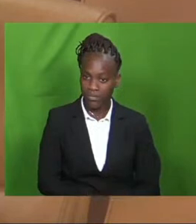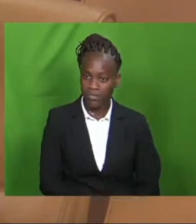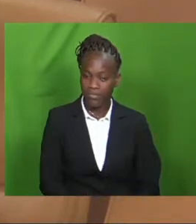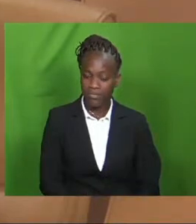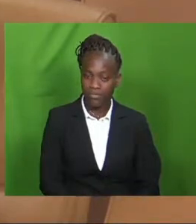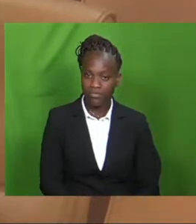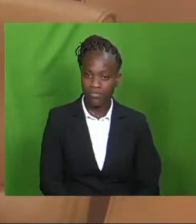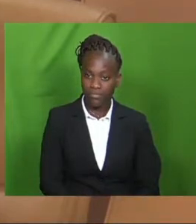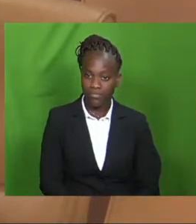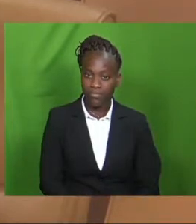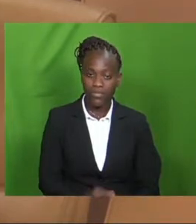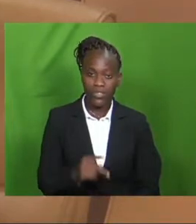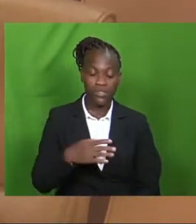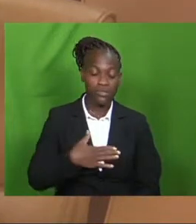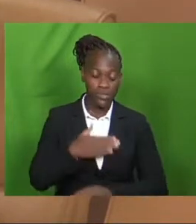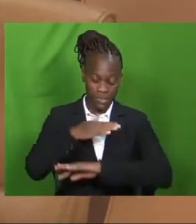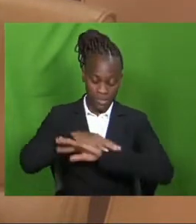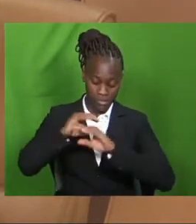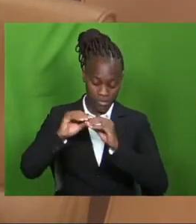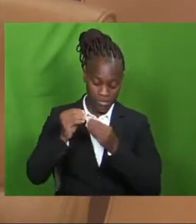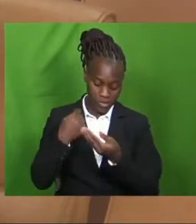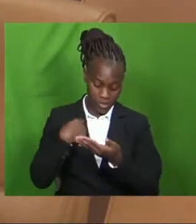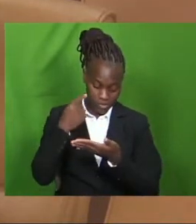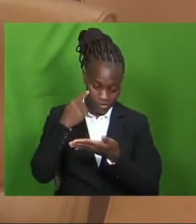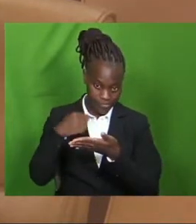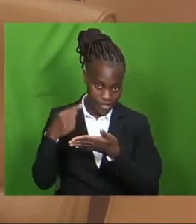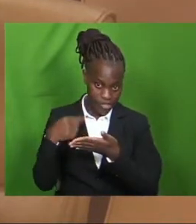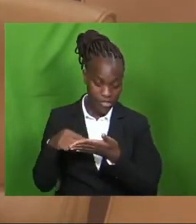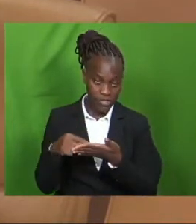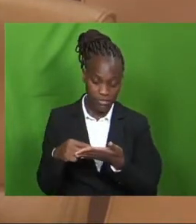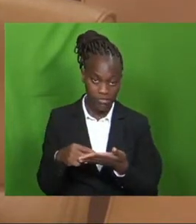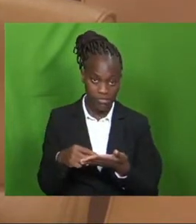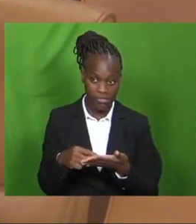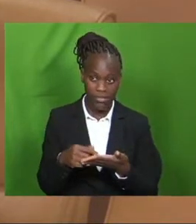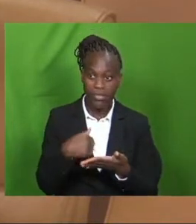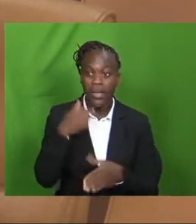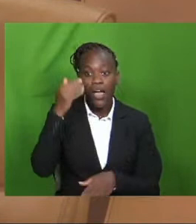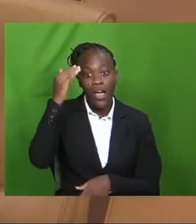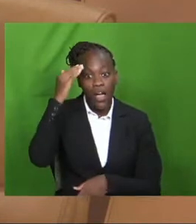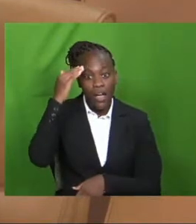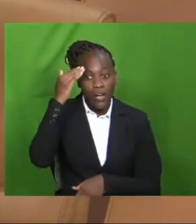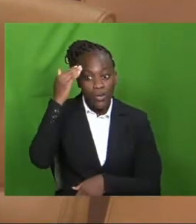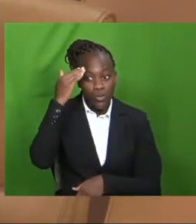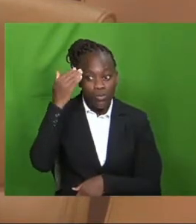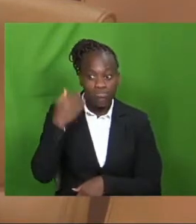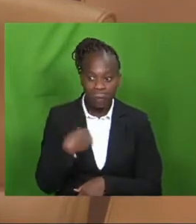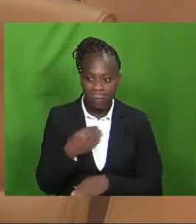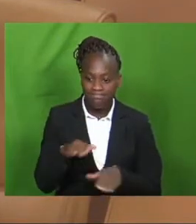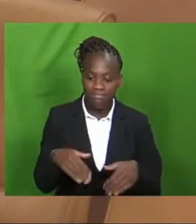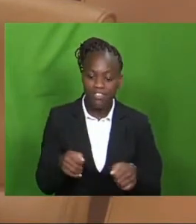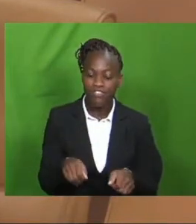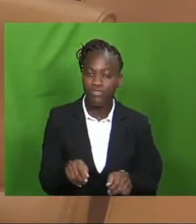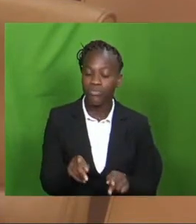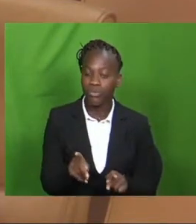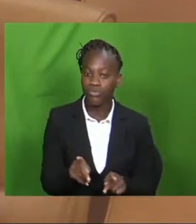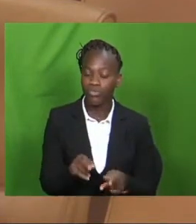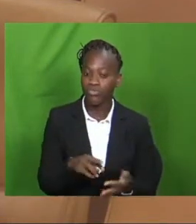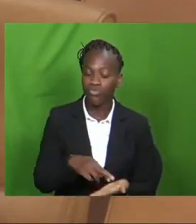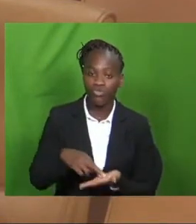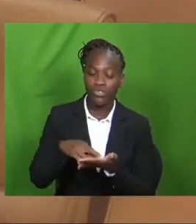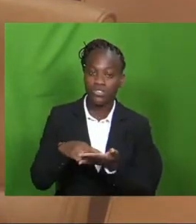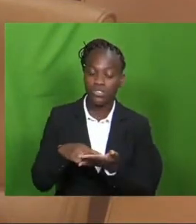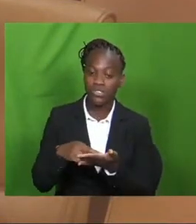Well, table office kindly cross-check. Definitely, I know I give them the permission to represent the